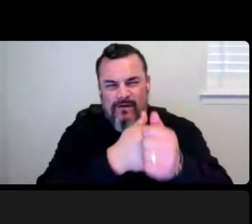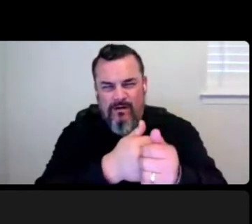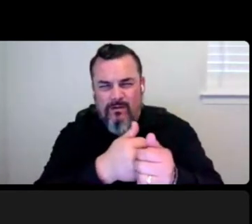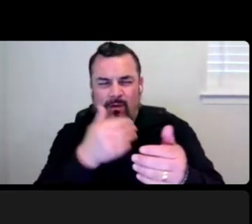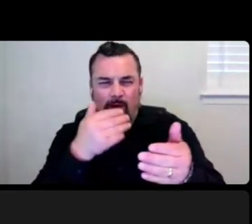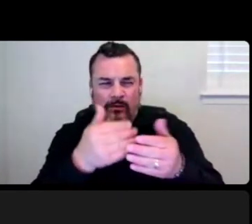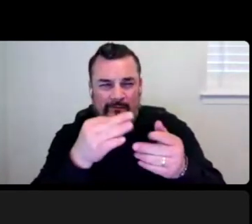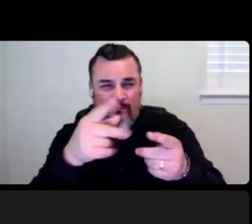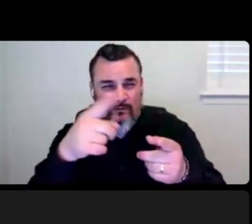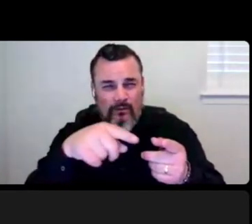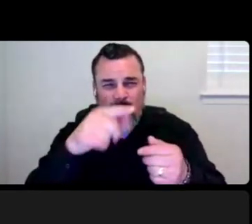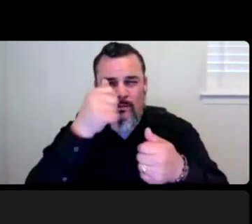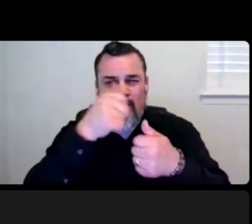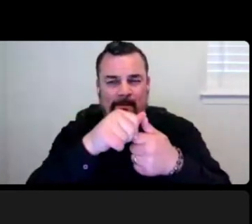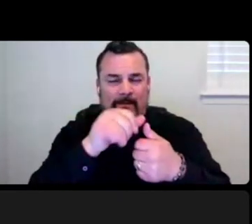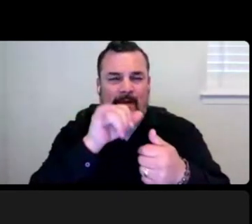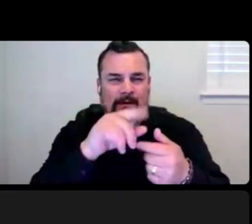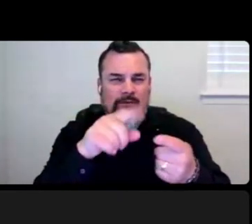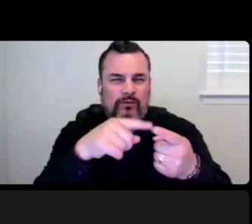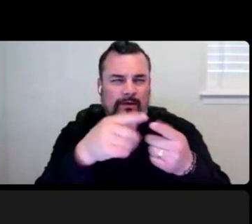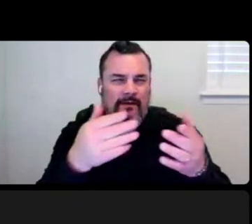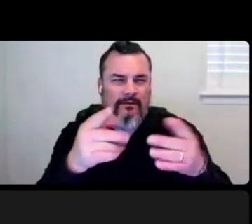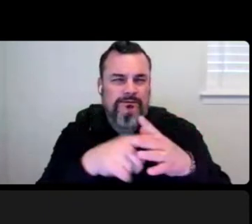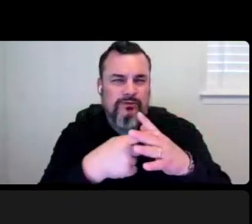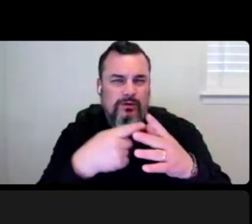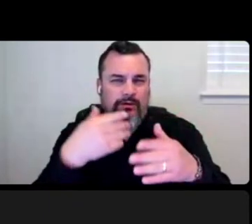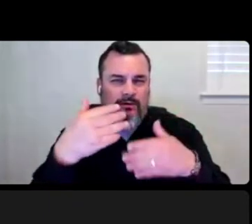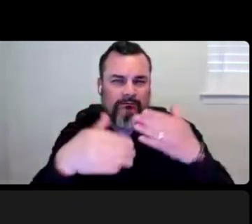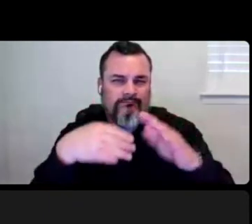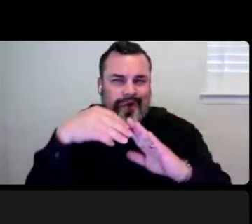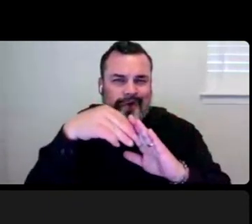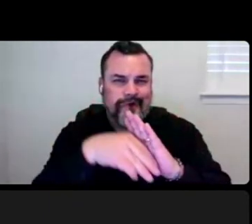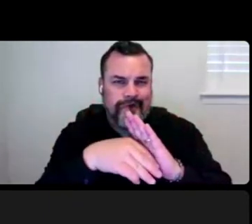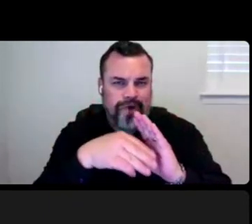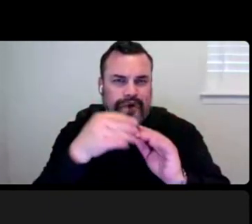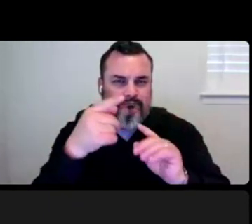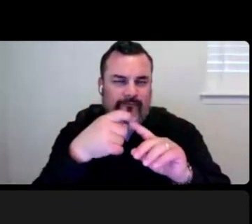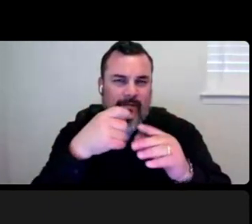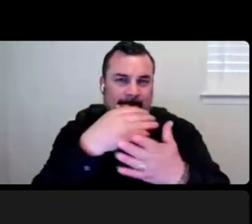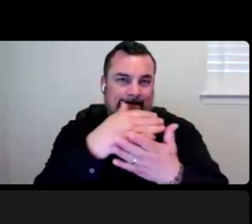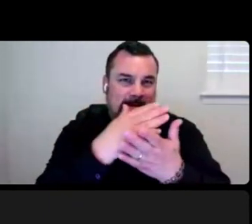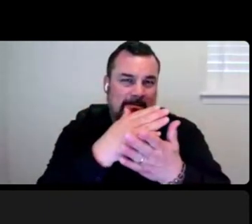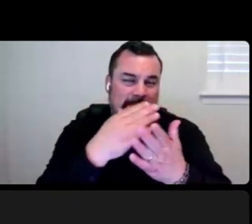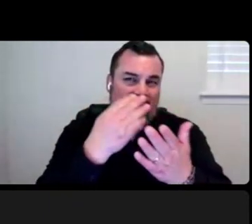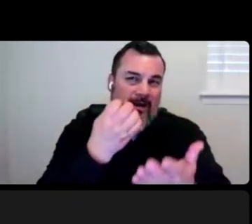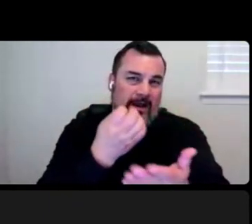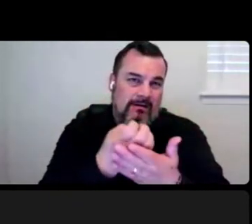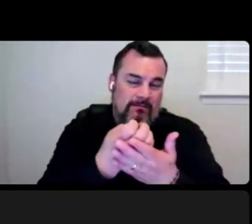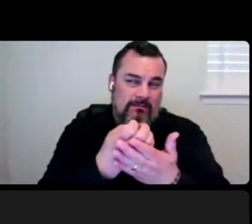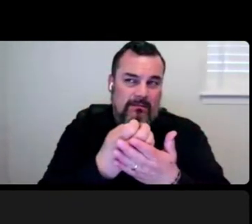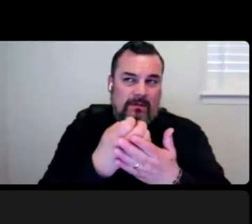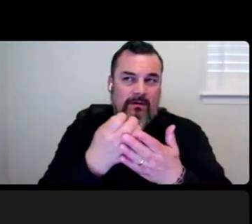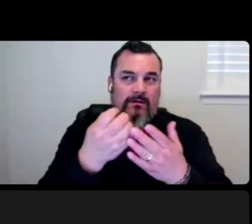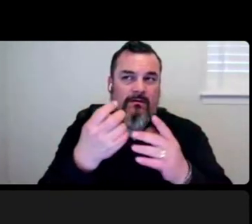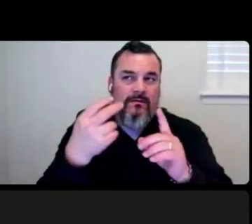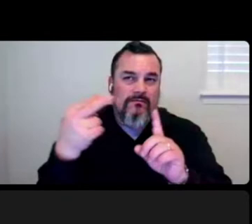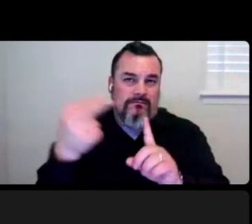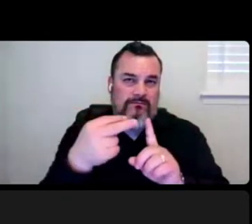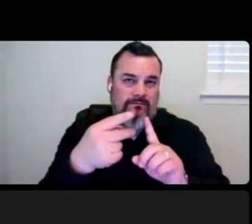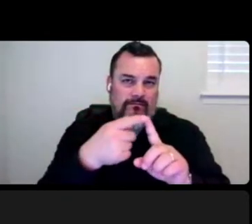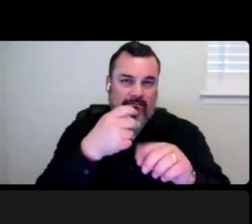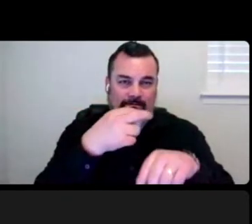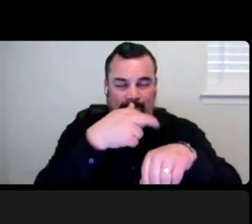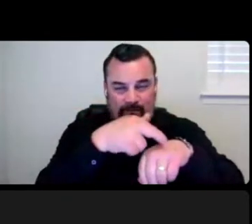because if you all remember, that's when things were starting to go south from a budget and economic standpoint with, you know,